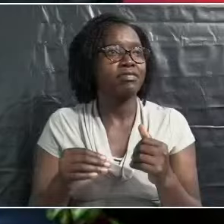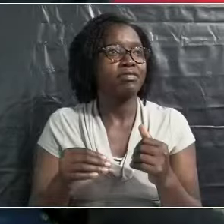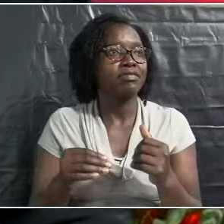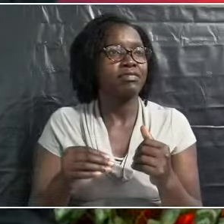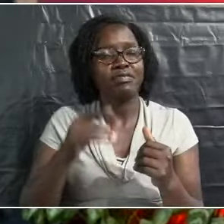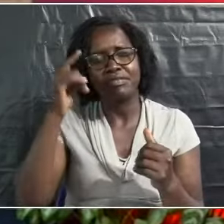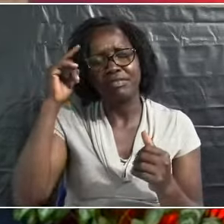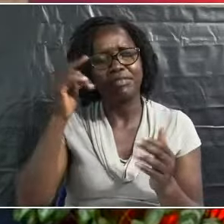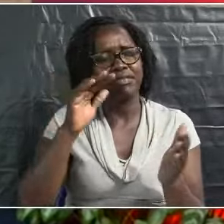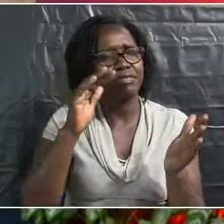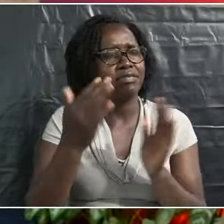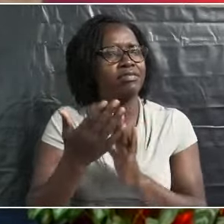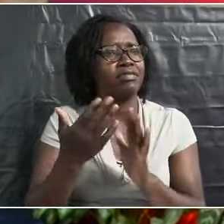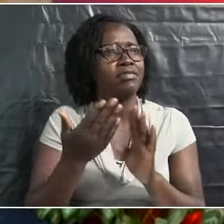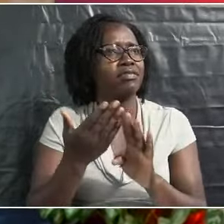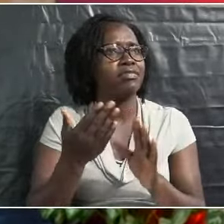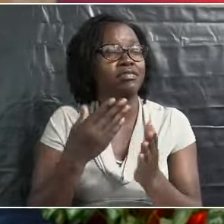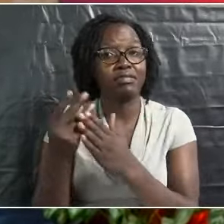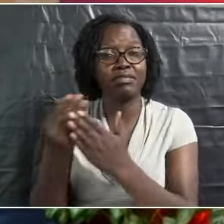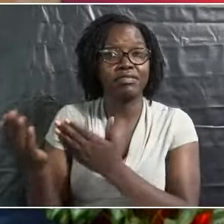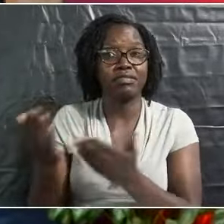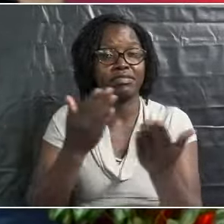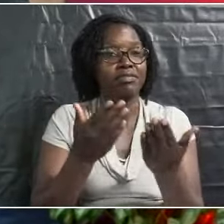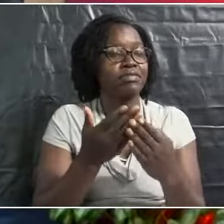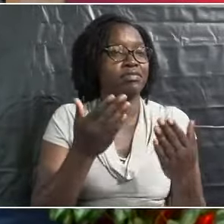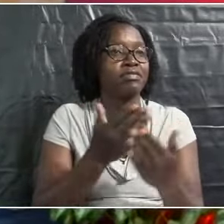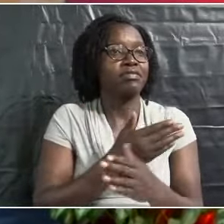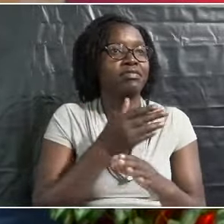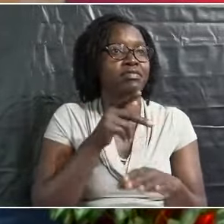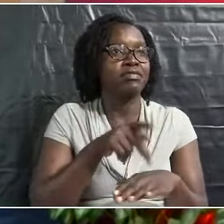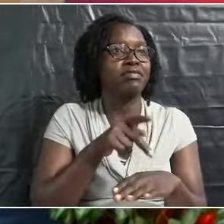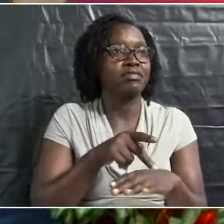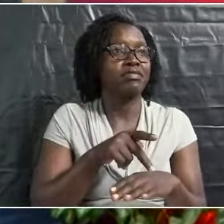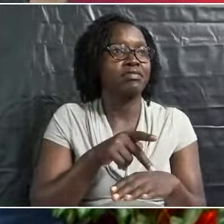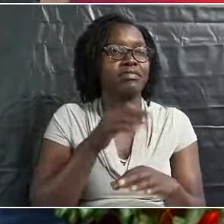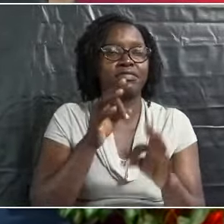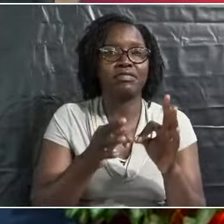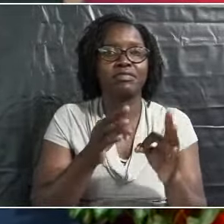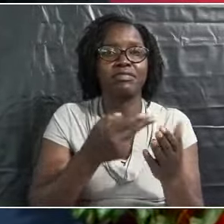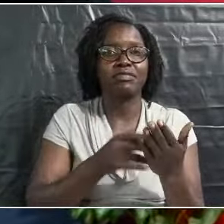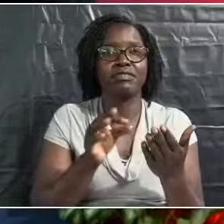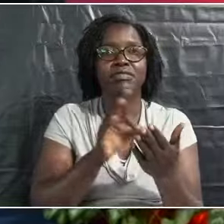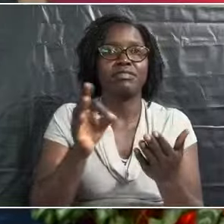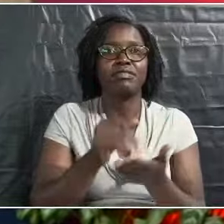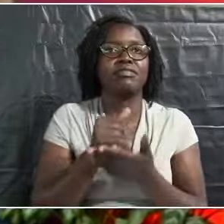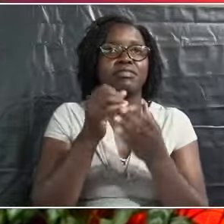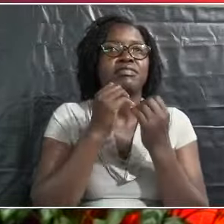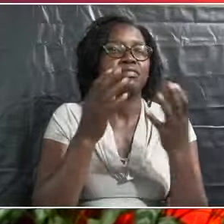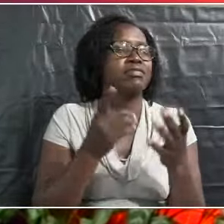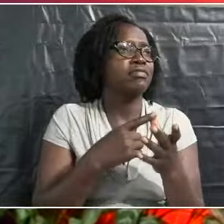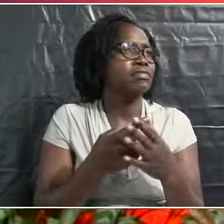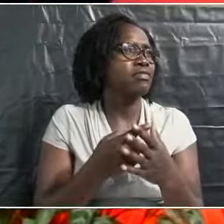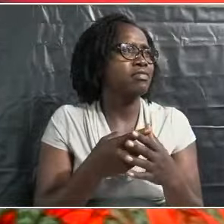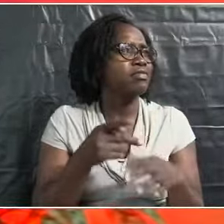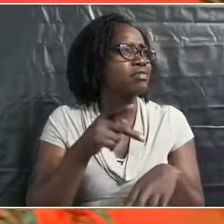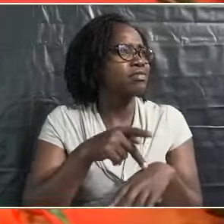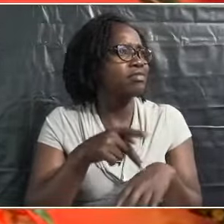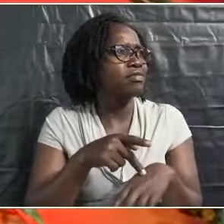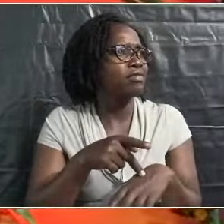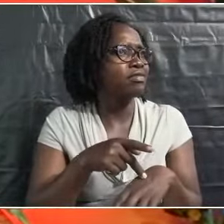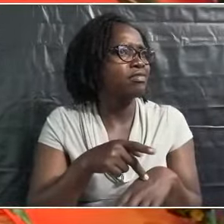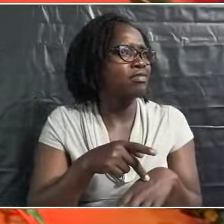before Peter, had the Holy Spirit not intervened, You know, Peter and all the rest of the people